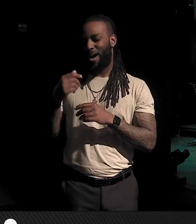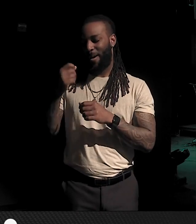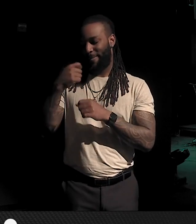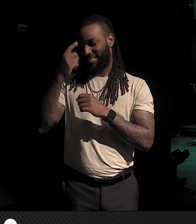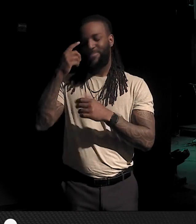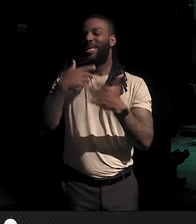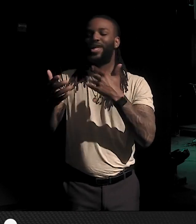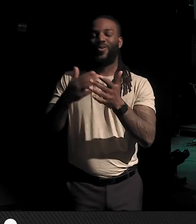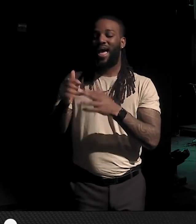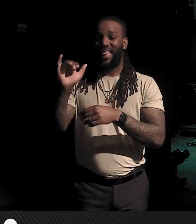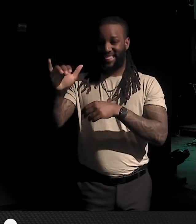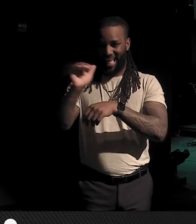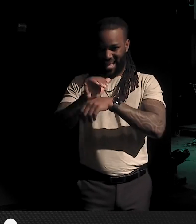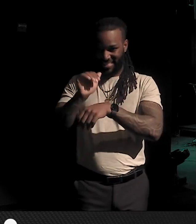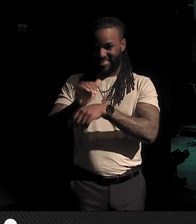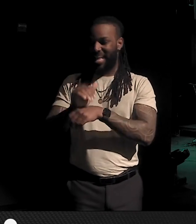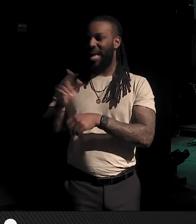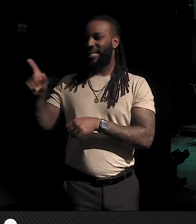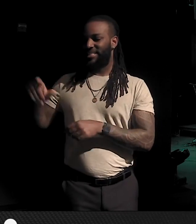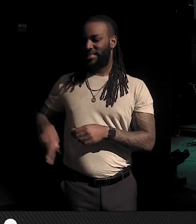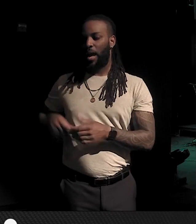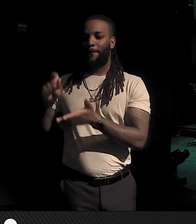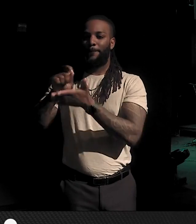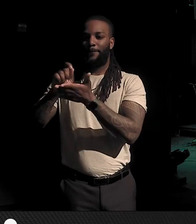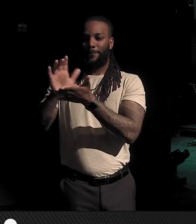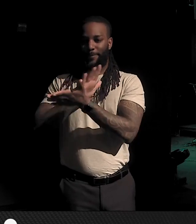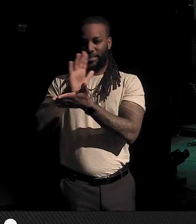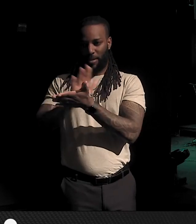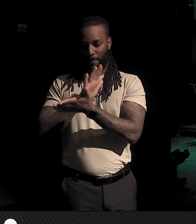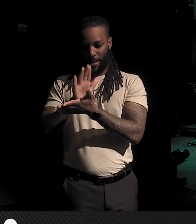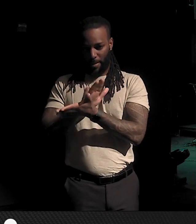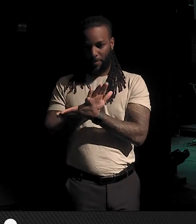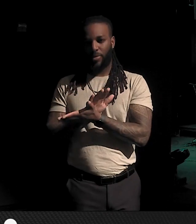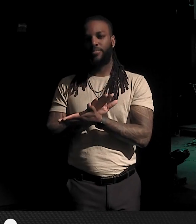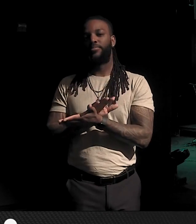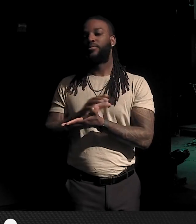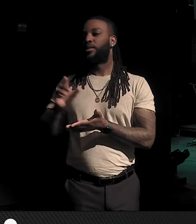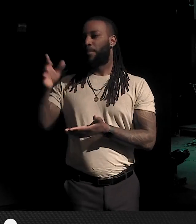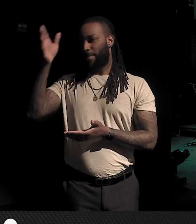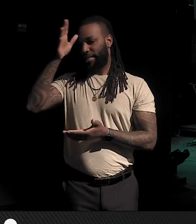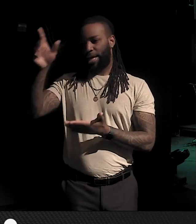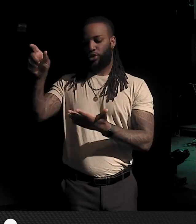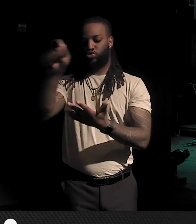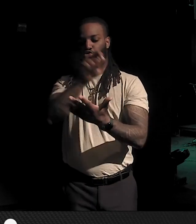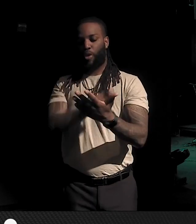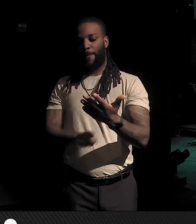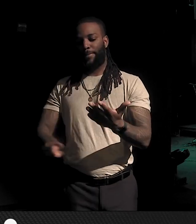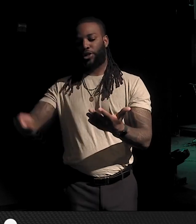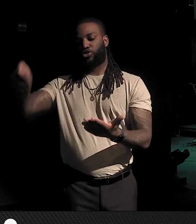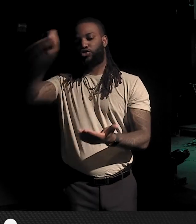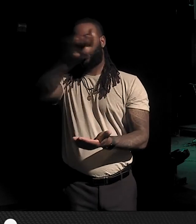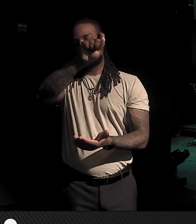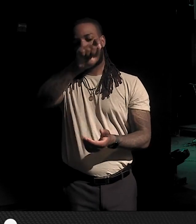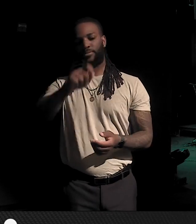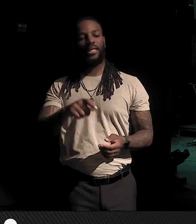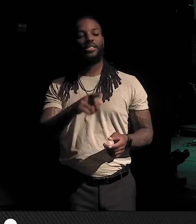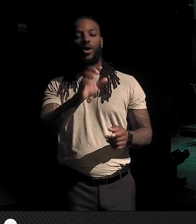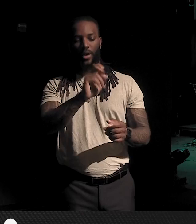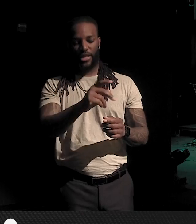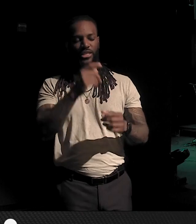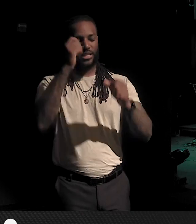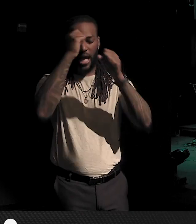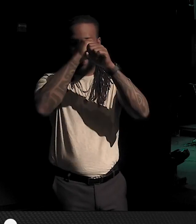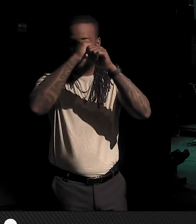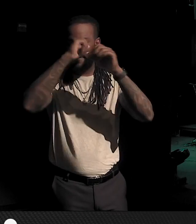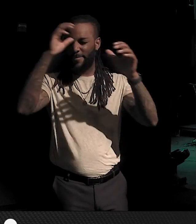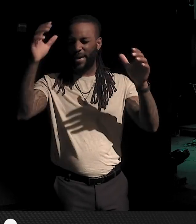Anyway, that night he took out a piece of paper. I want you to paint this picture in your mind. He drew a great big circle. And he said, this doesn't even make sense, but just imagine that everything